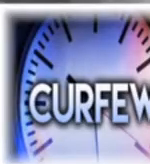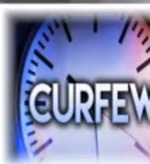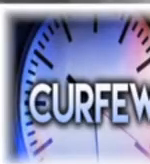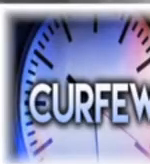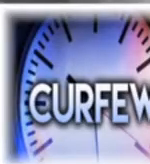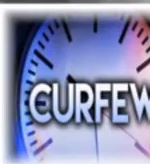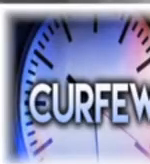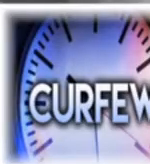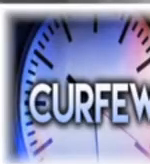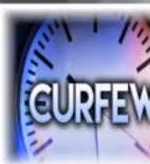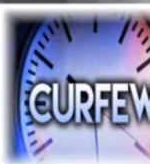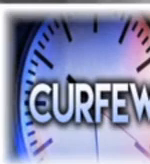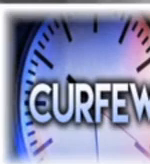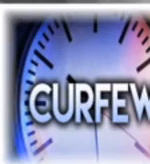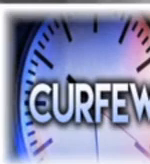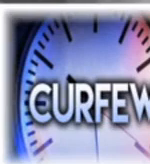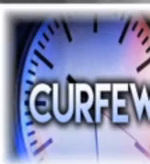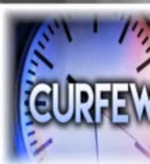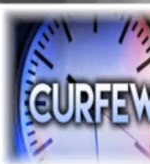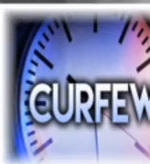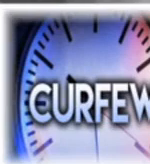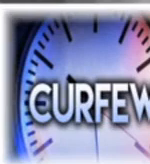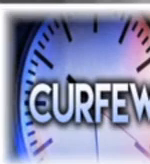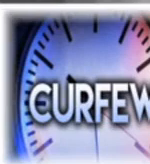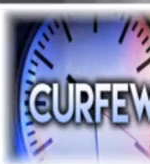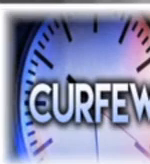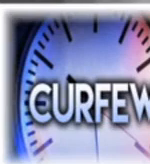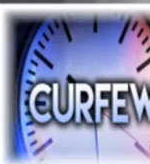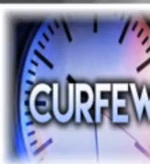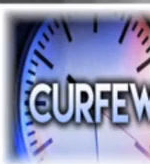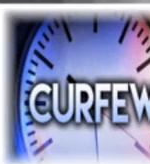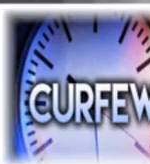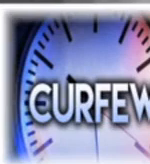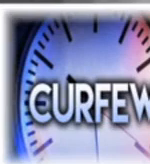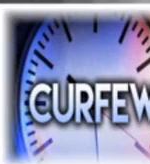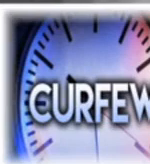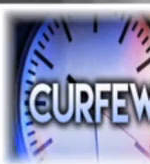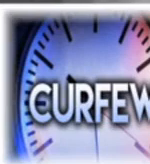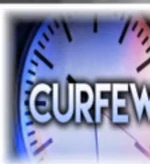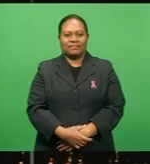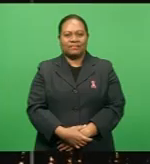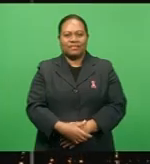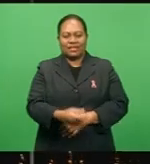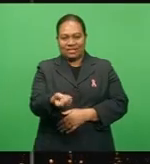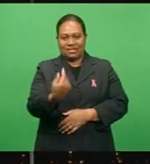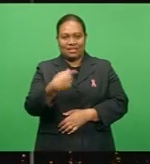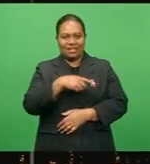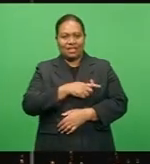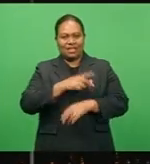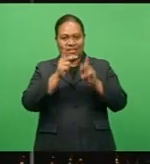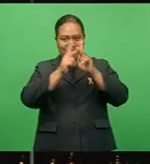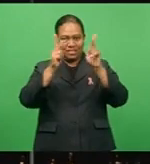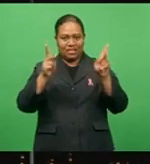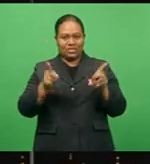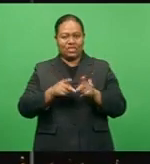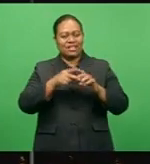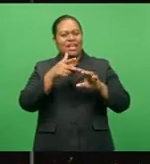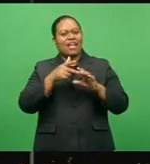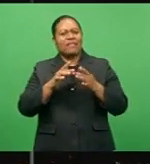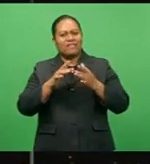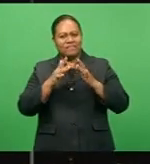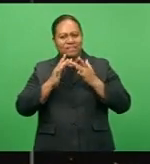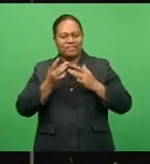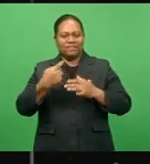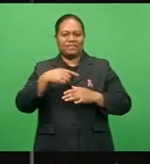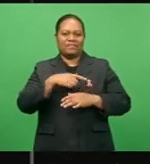and isolated thunderstorms over the eastern half of Vanuatu, Tivvy and nearby smaller islands. Isolated heavy falls